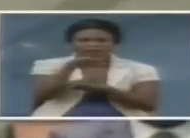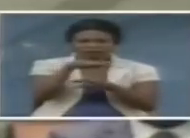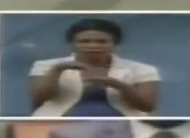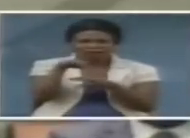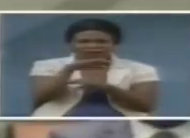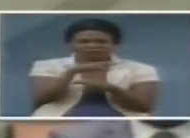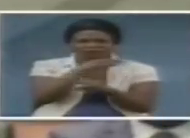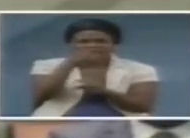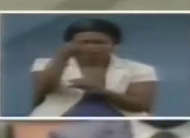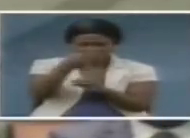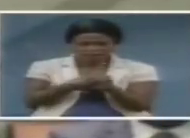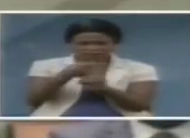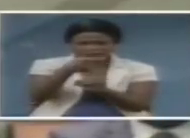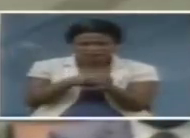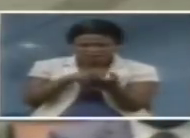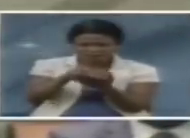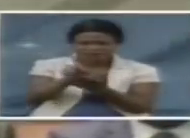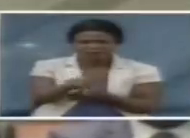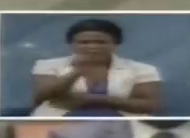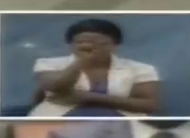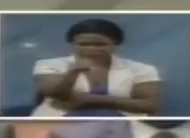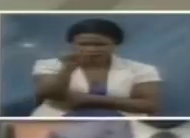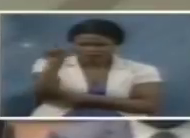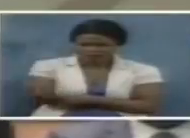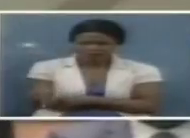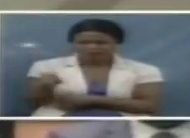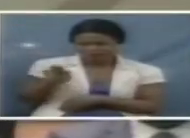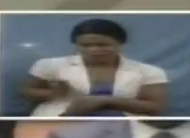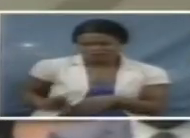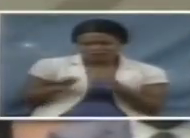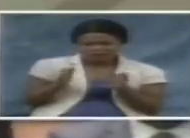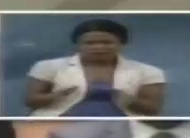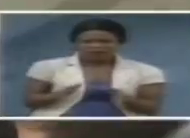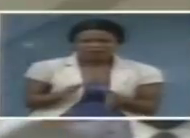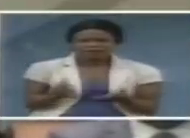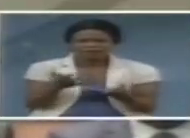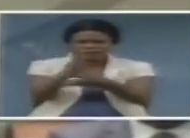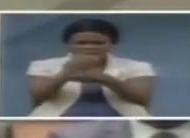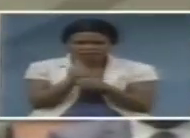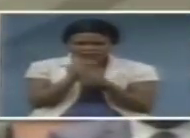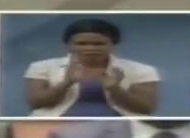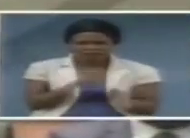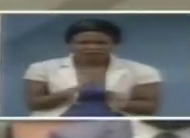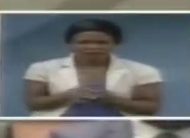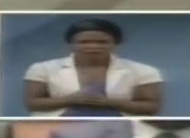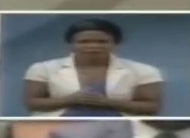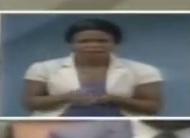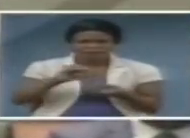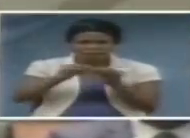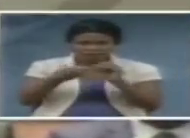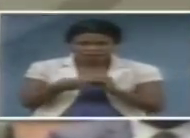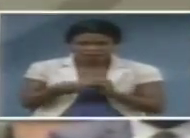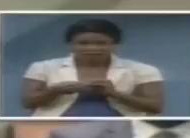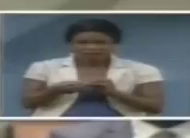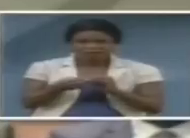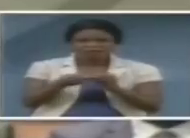increasing coverage and monthly payments to each beneficiary household. Further, the